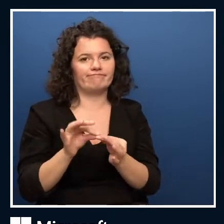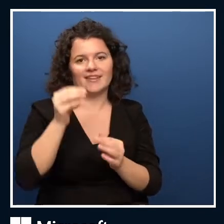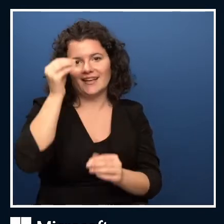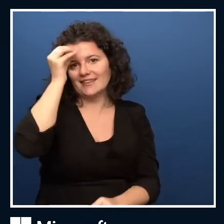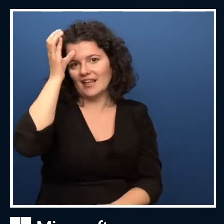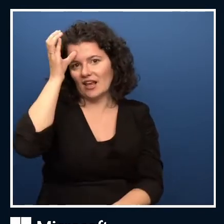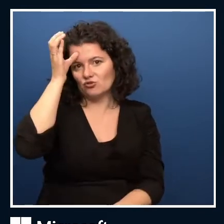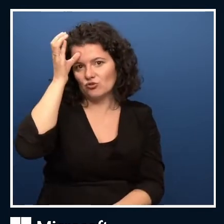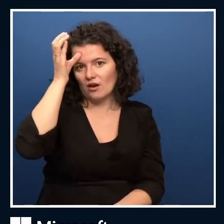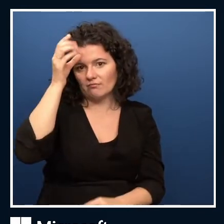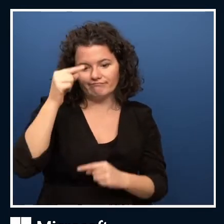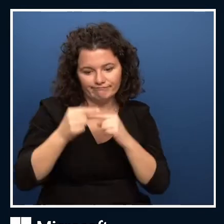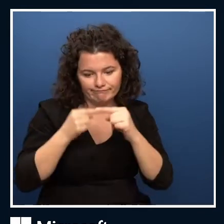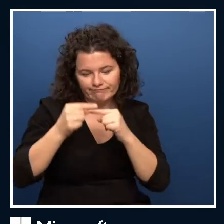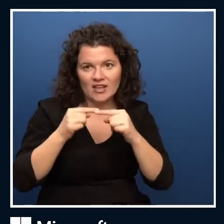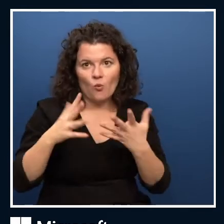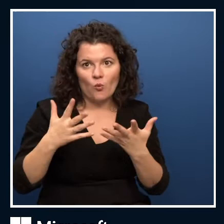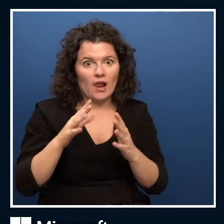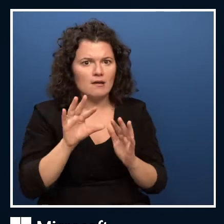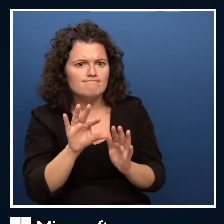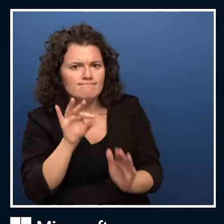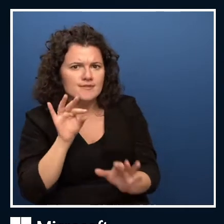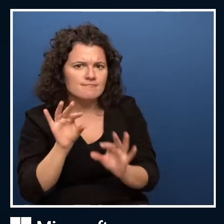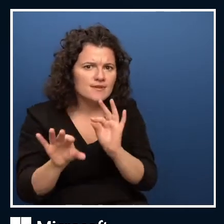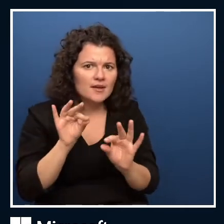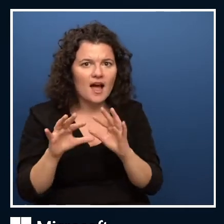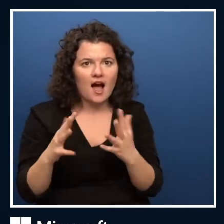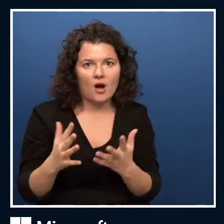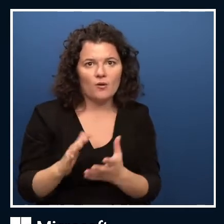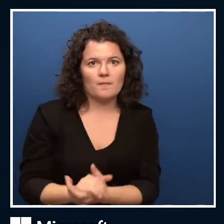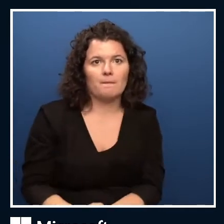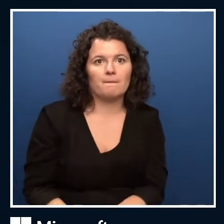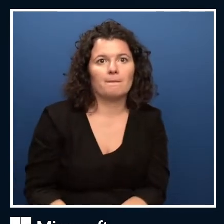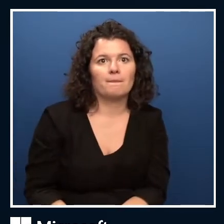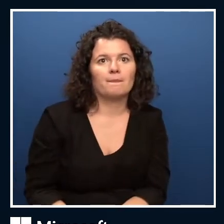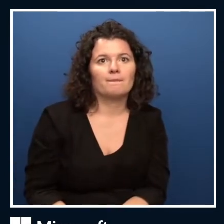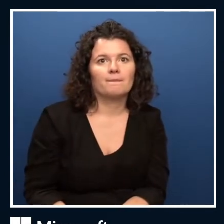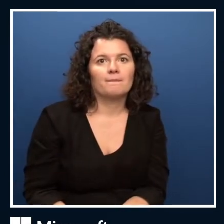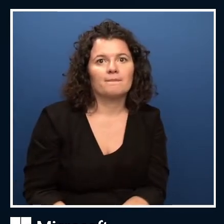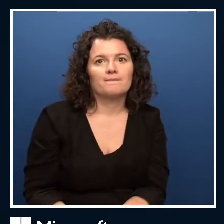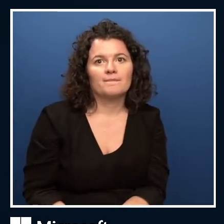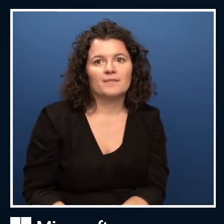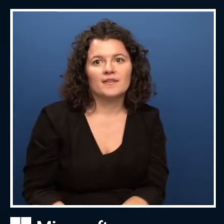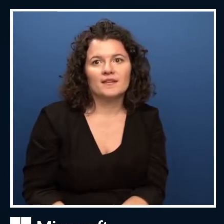For example, John Vincent Atanasoff, who was creator of first